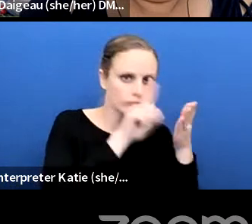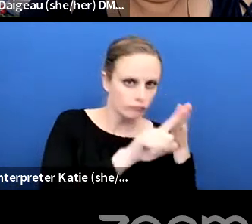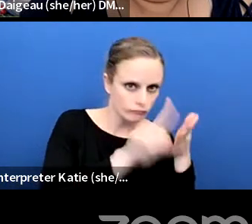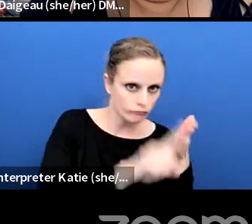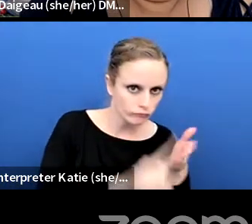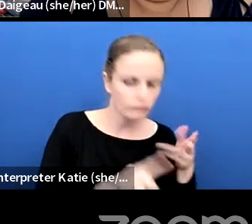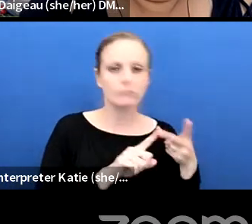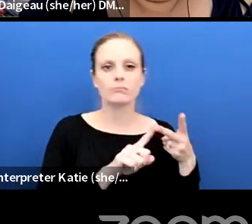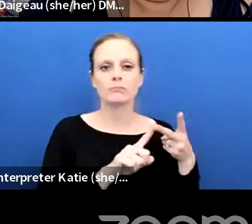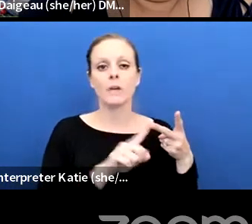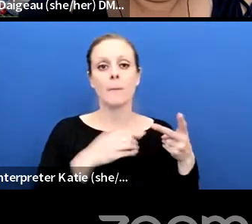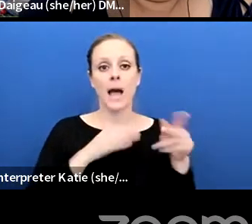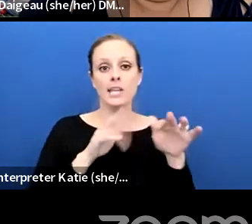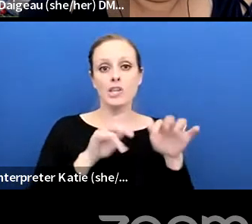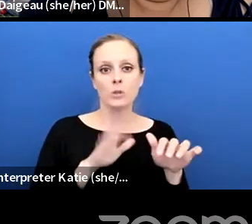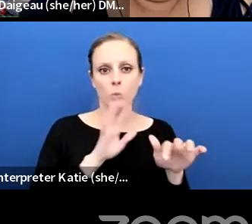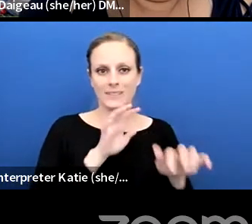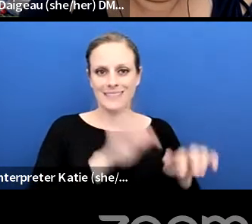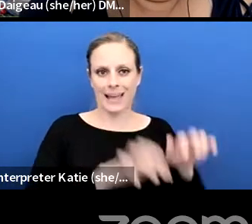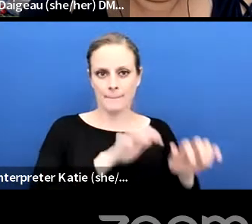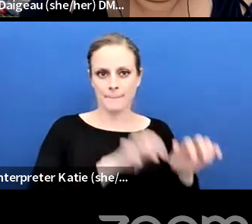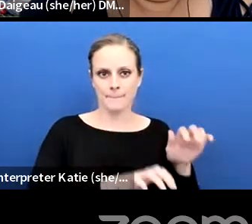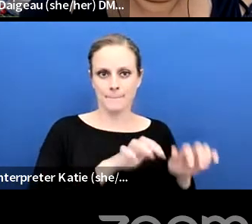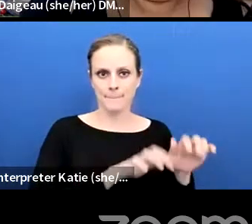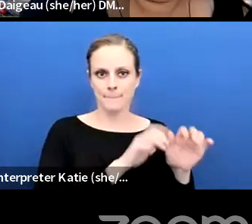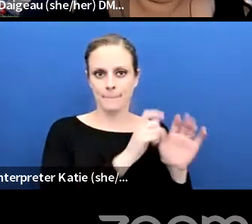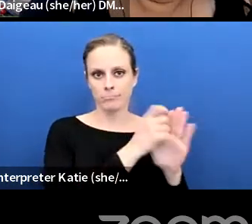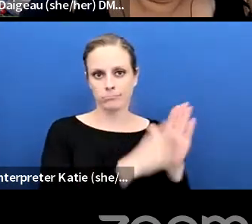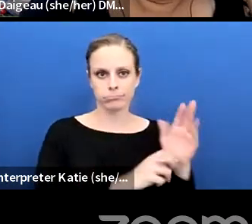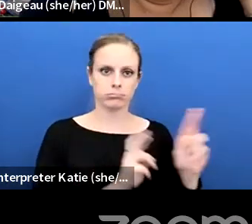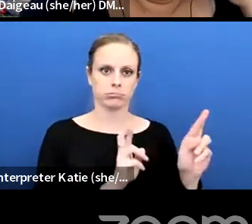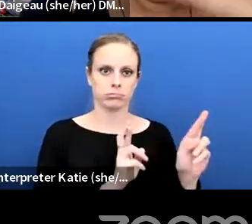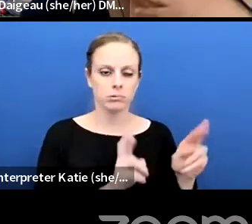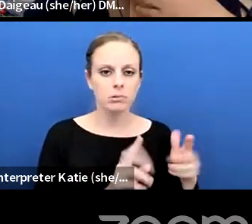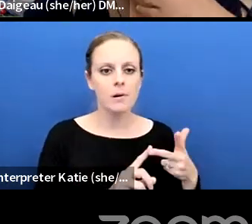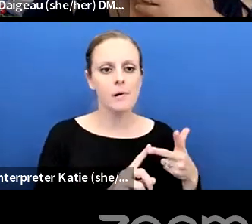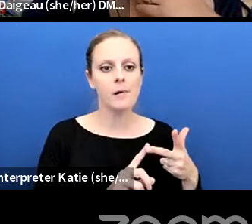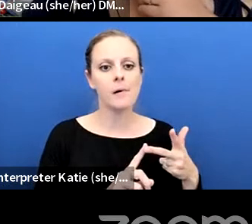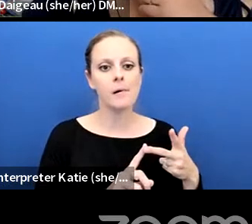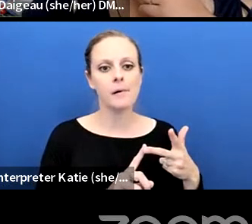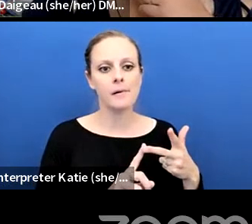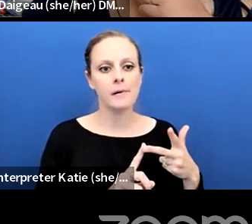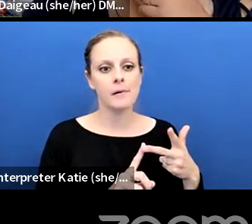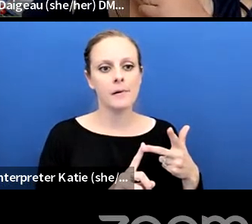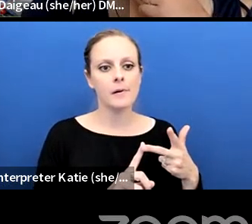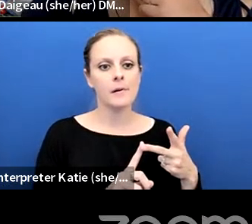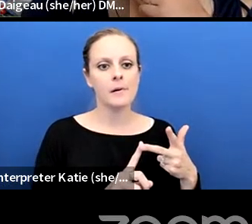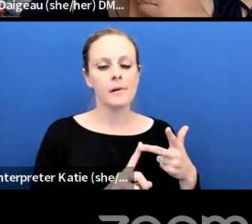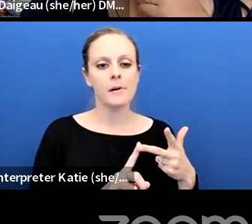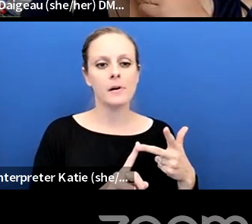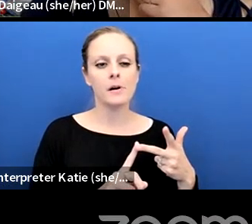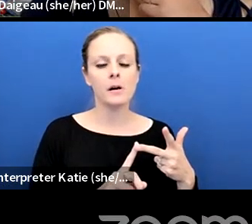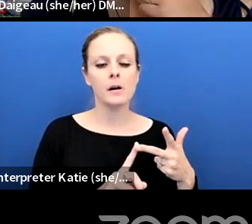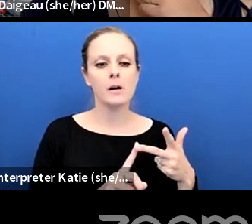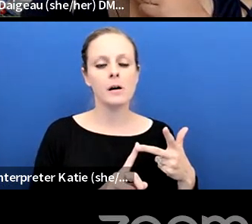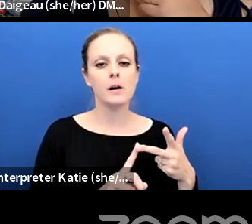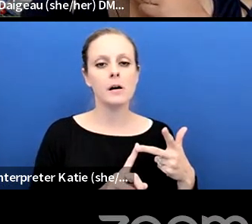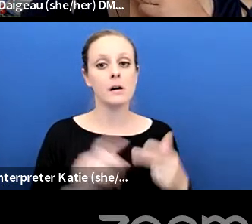over. And then when I'm doing the ask, explain why, it's important for people with disabilities to